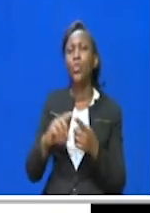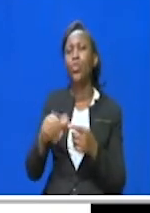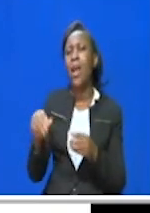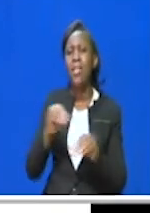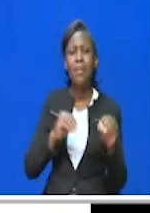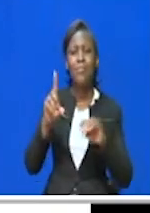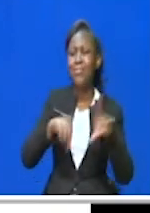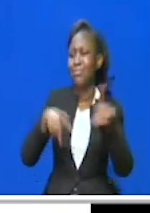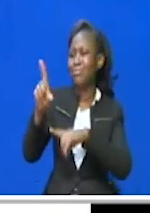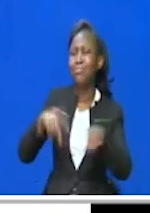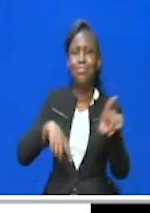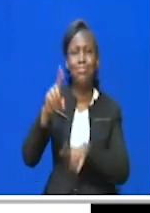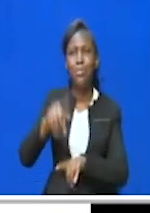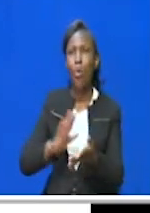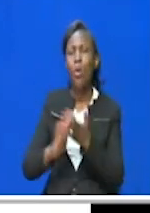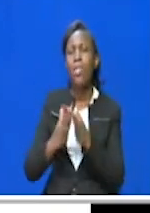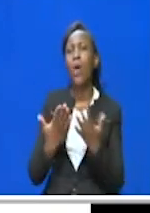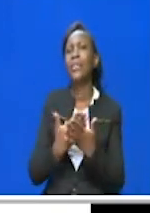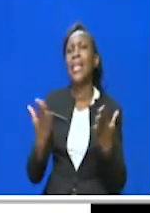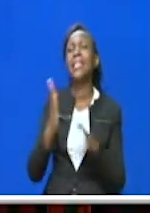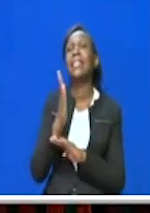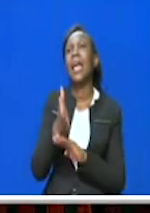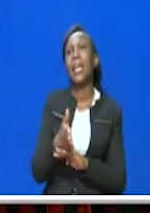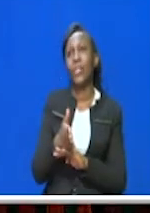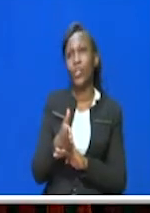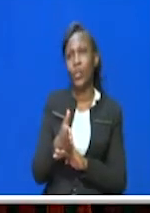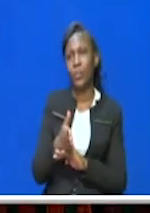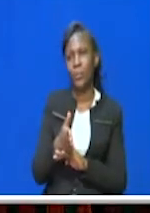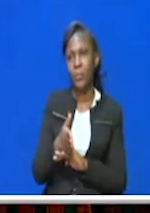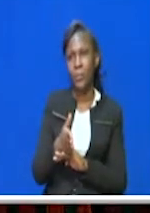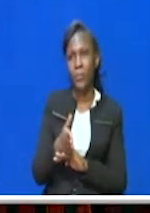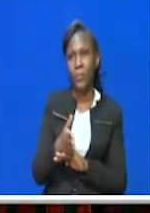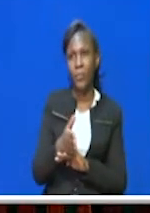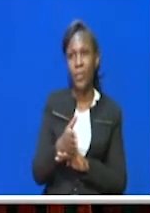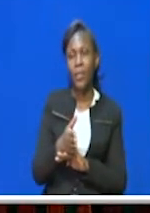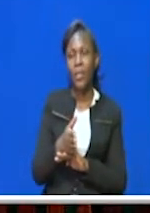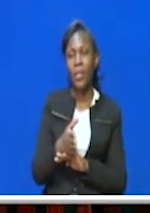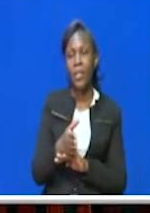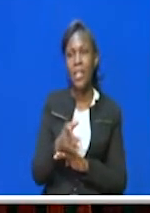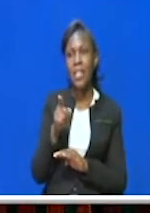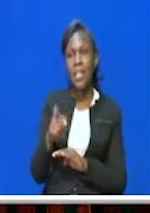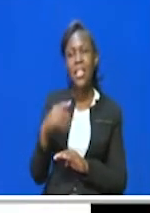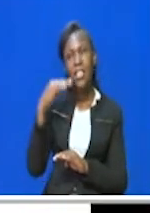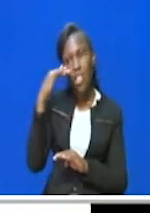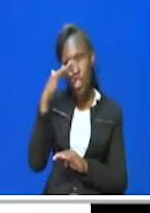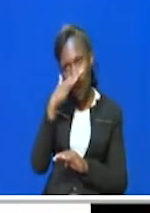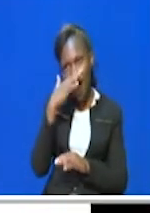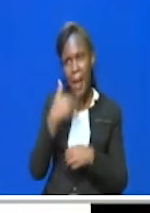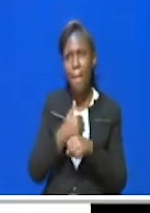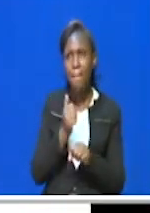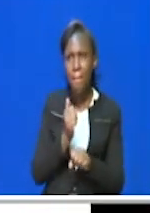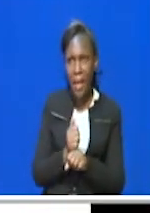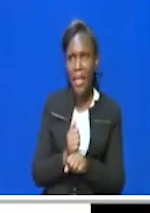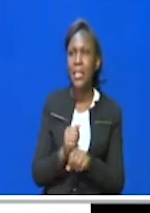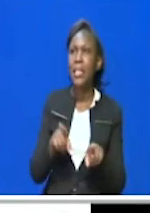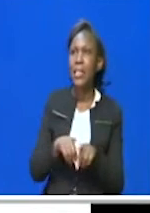fixed direction. Therefore, our kinetic theory of matter forms the basis of the model